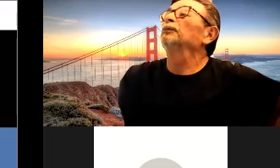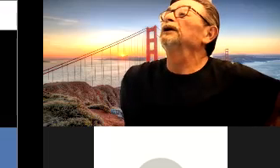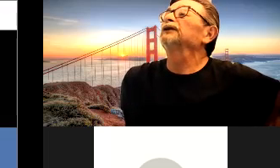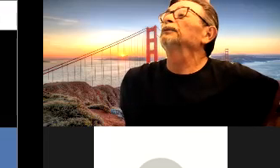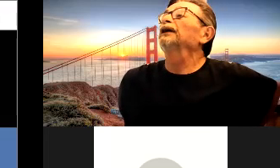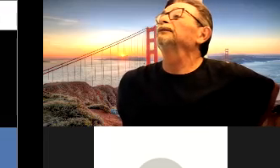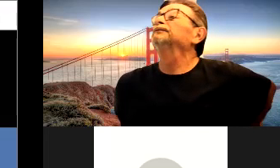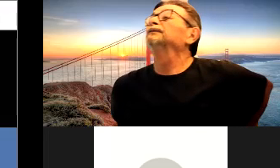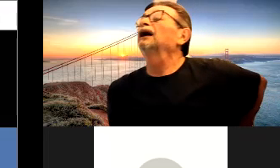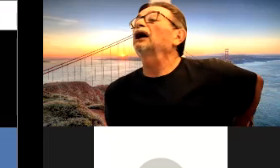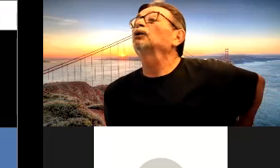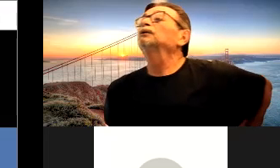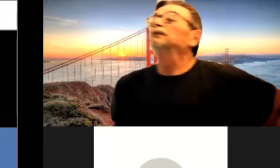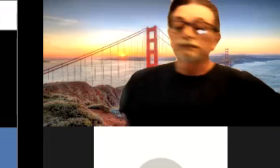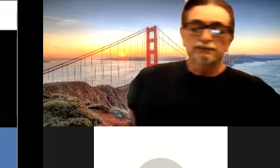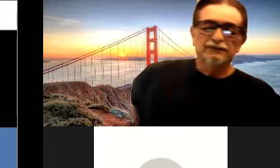Can anybody tell me that?